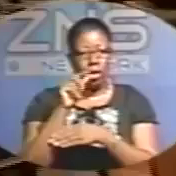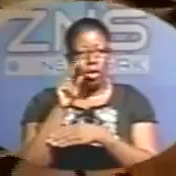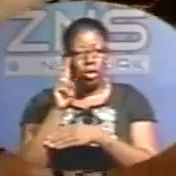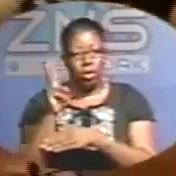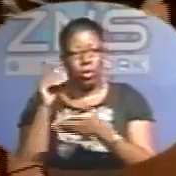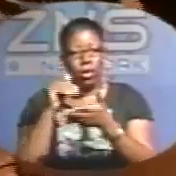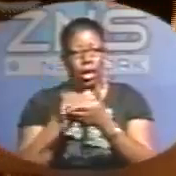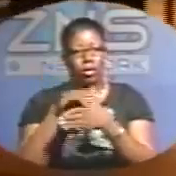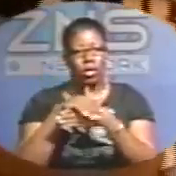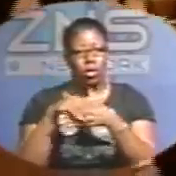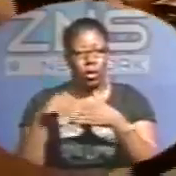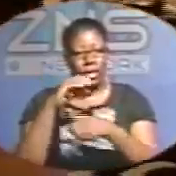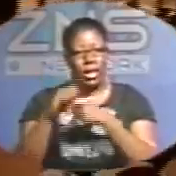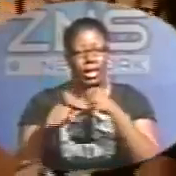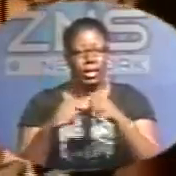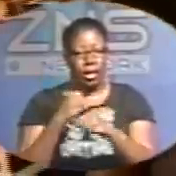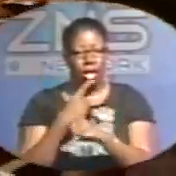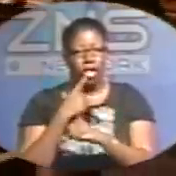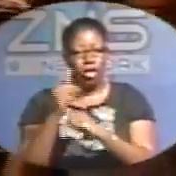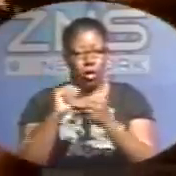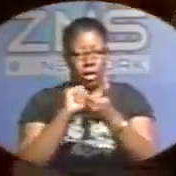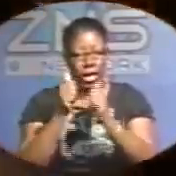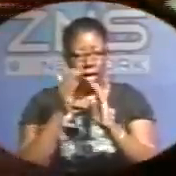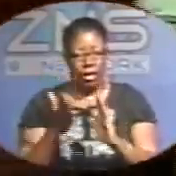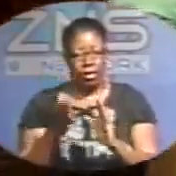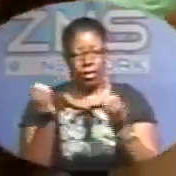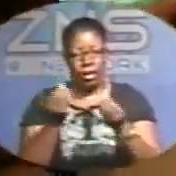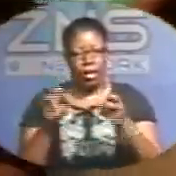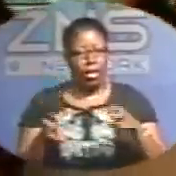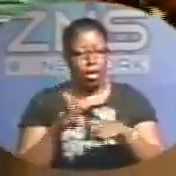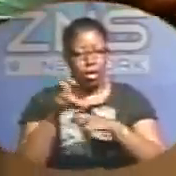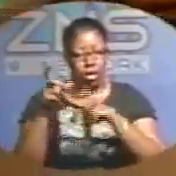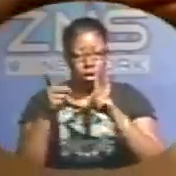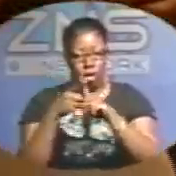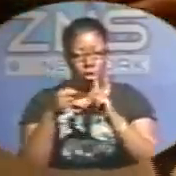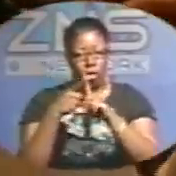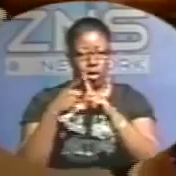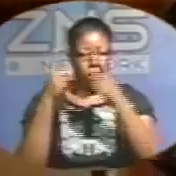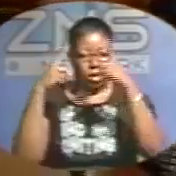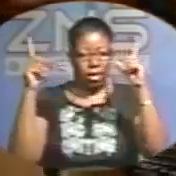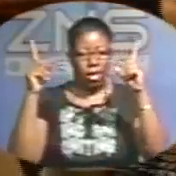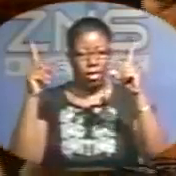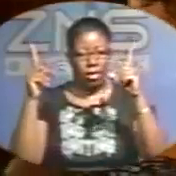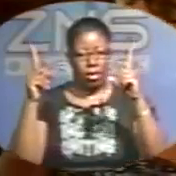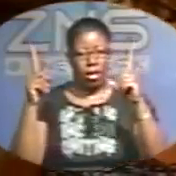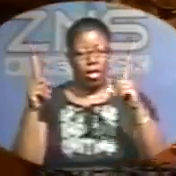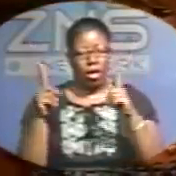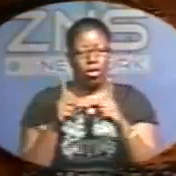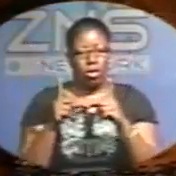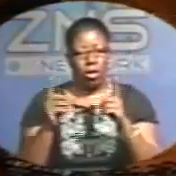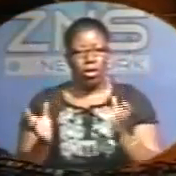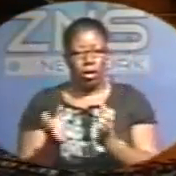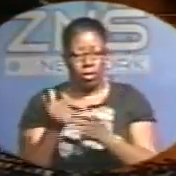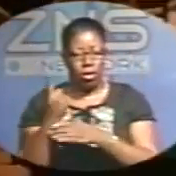$22,000 a year. The minister told the athletes that they're on a journey of success and challenged them to maximize the opportunity that they've been